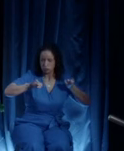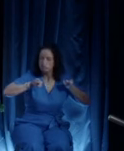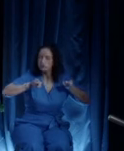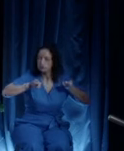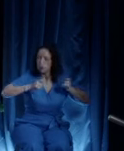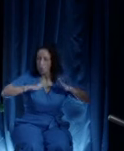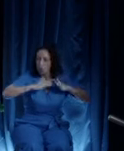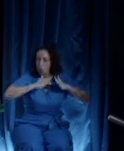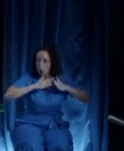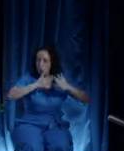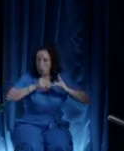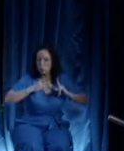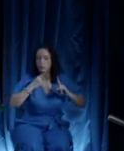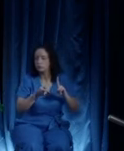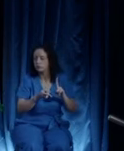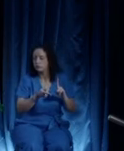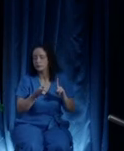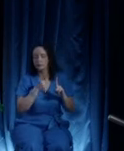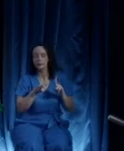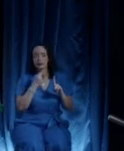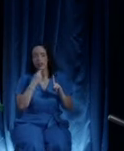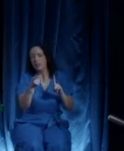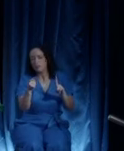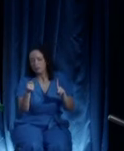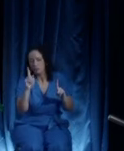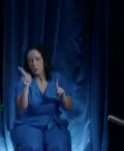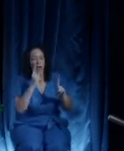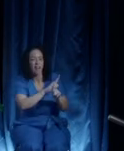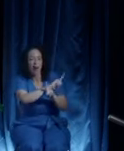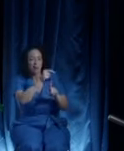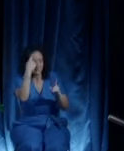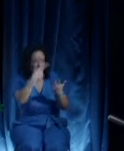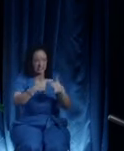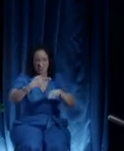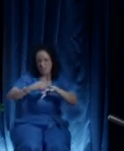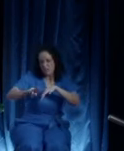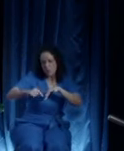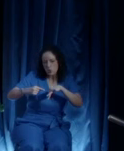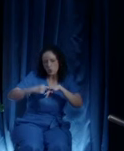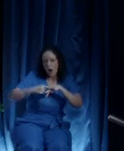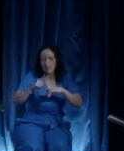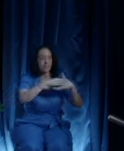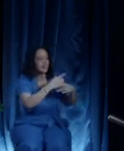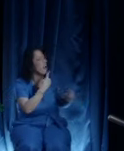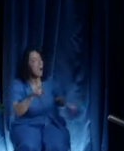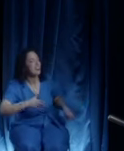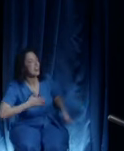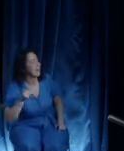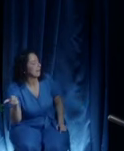friend of yours leaves their wife, and you say, well, I never really liked her. I have to say. and then they go back to them a few weeks later.